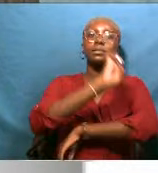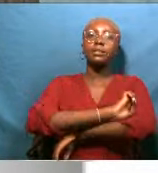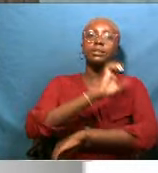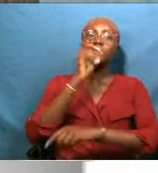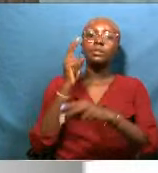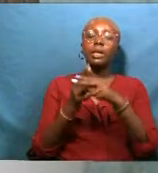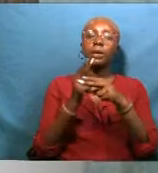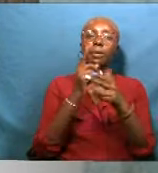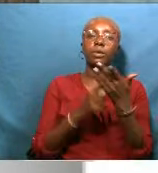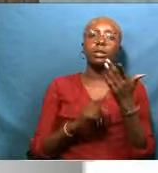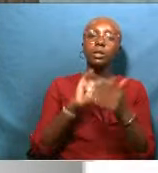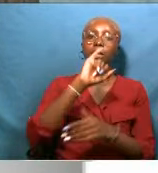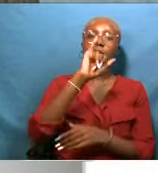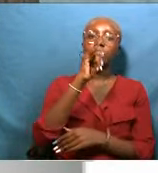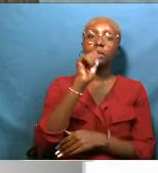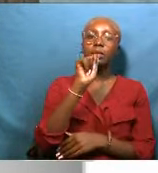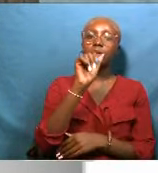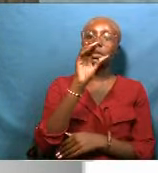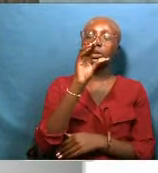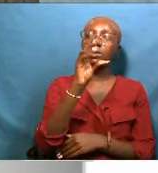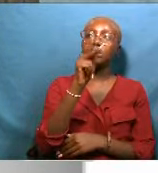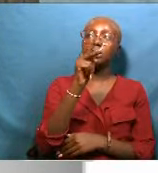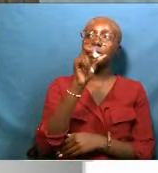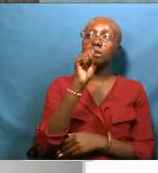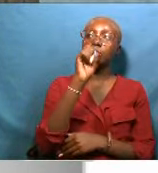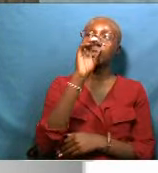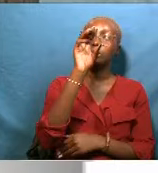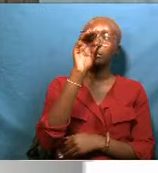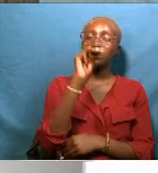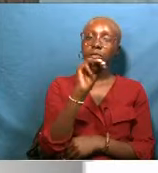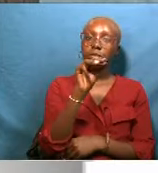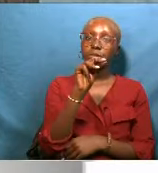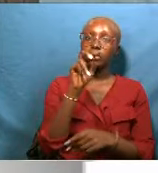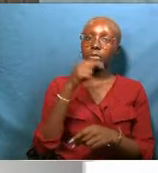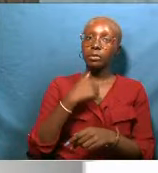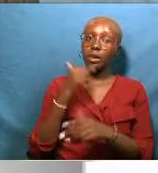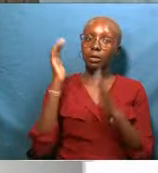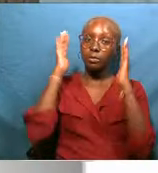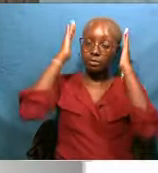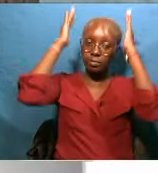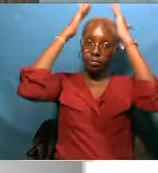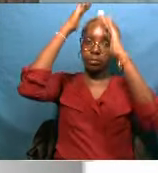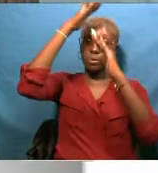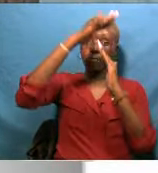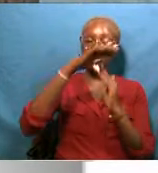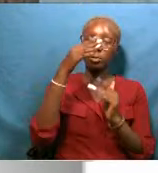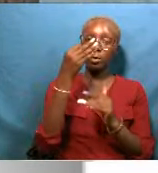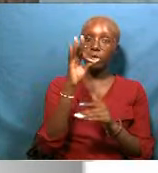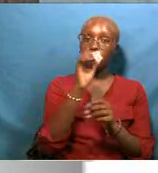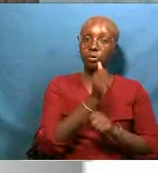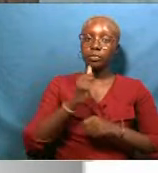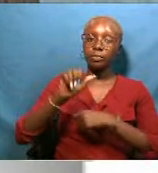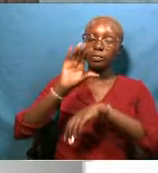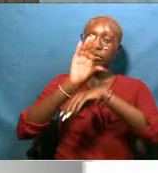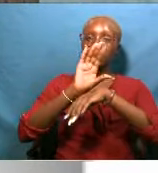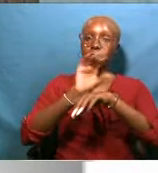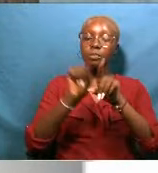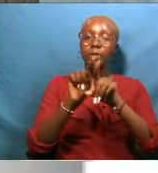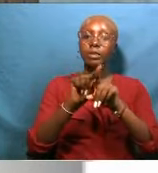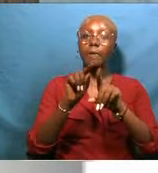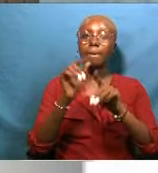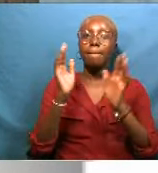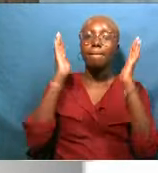The Lord is my personal Savior. By the grace of God, the Archbishop of the Anglican Church of Kenya and Bishop of All Saints